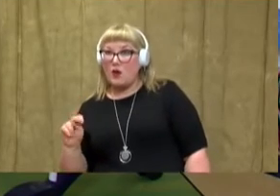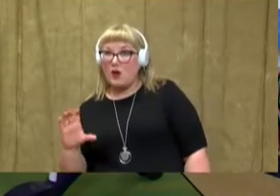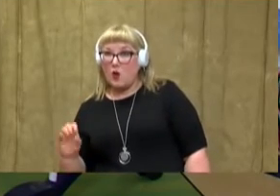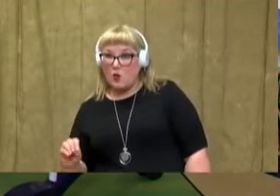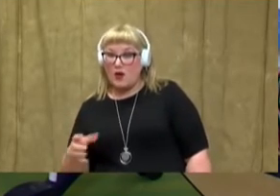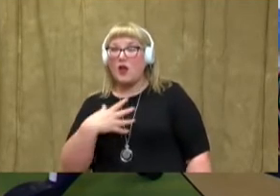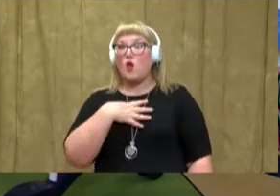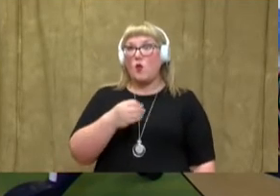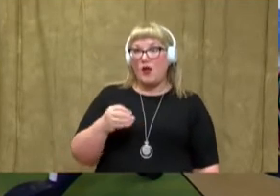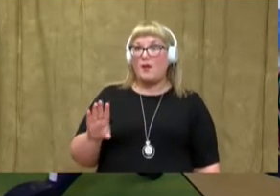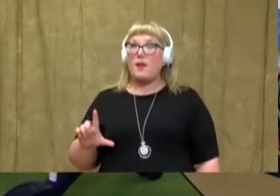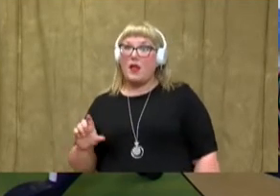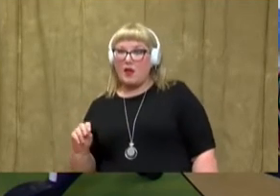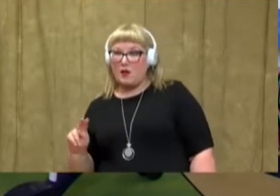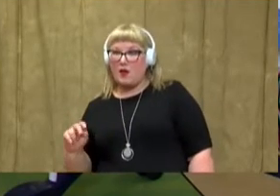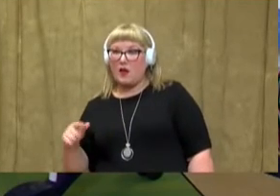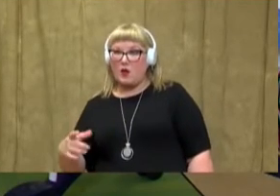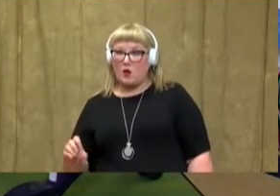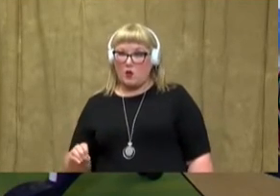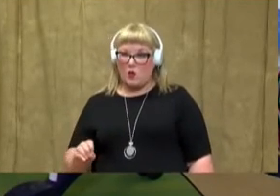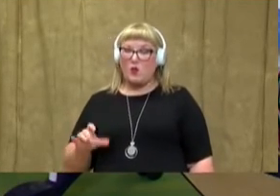blanco is white,